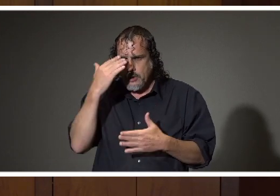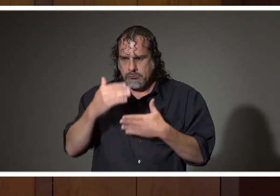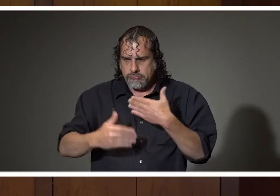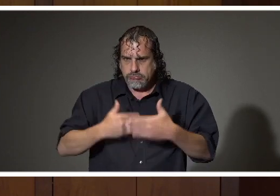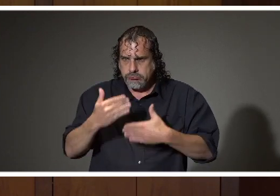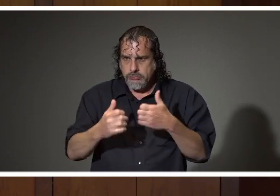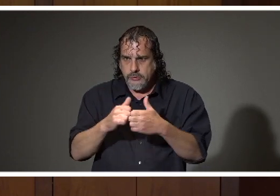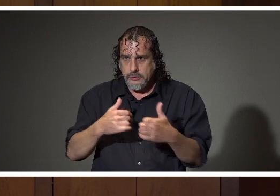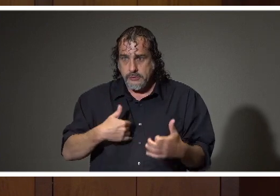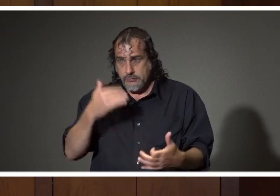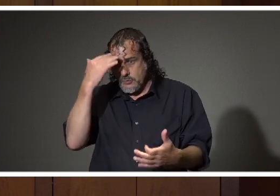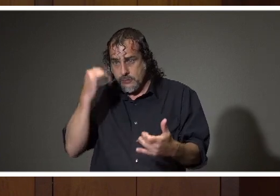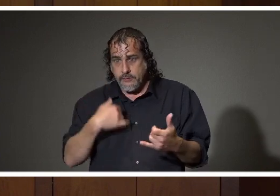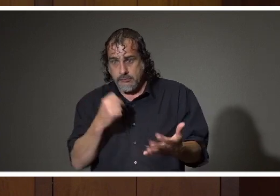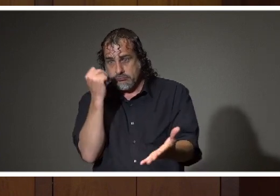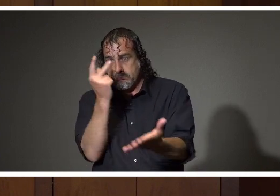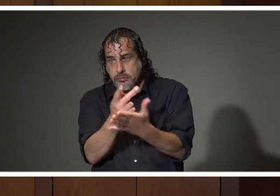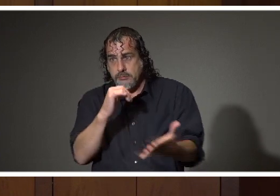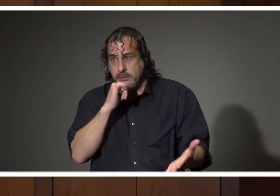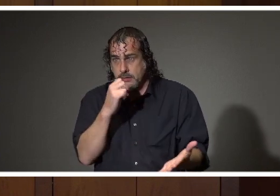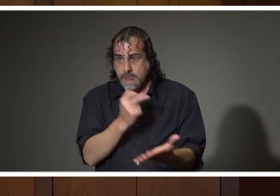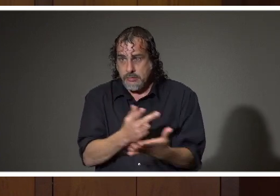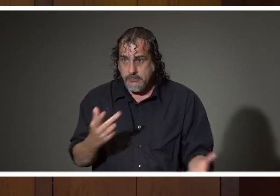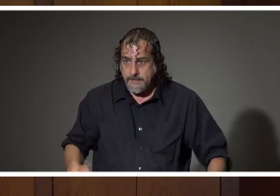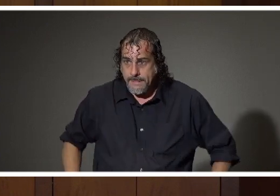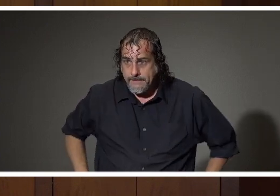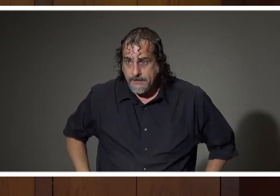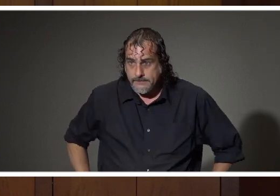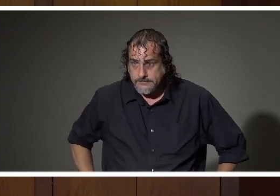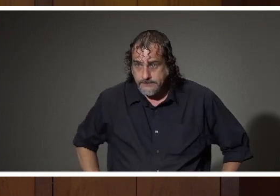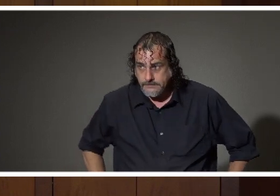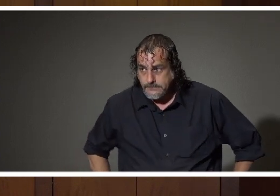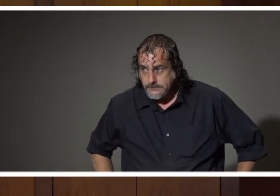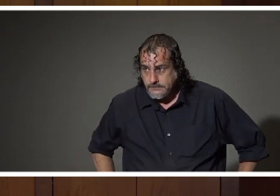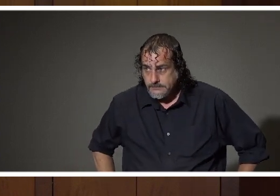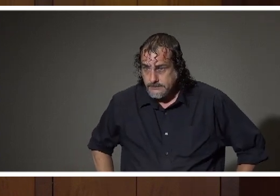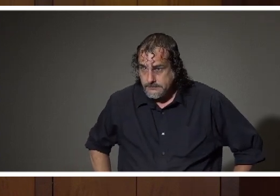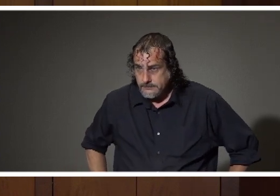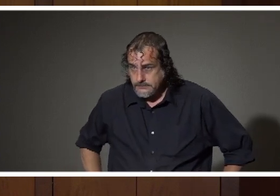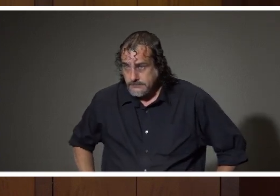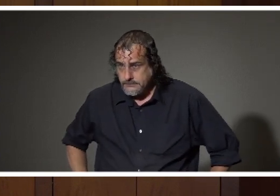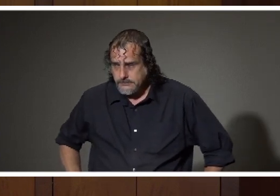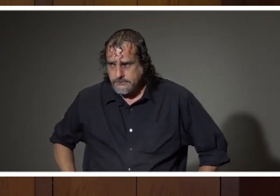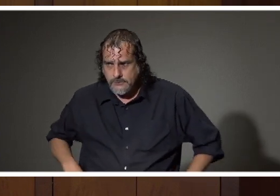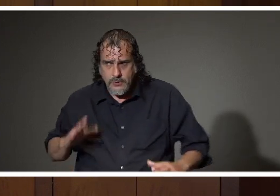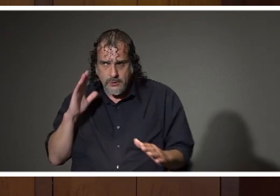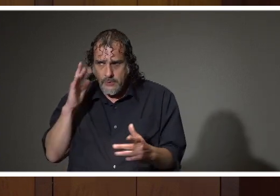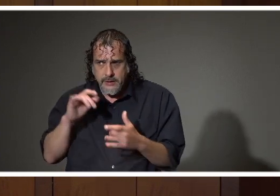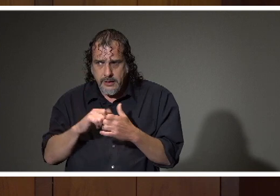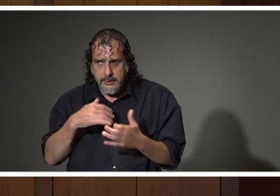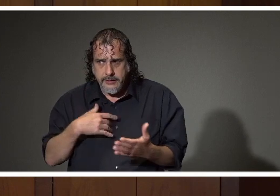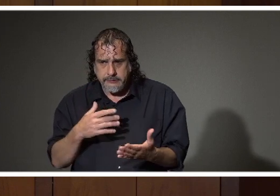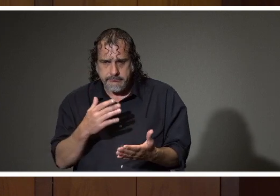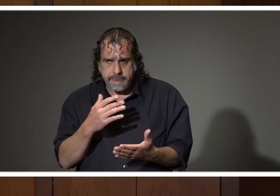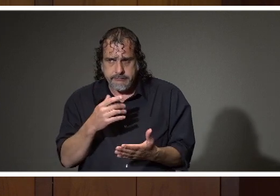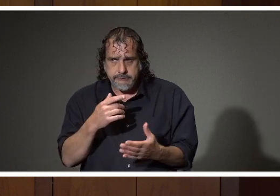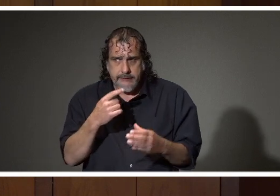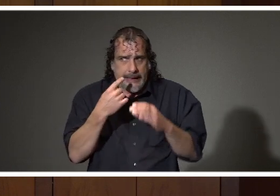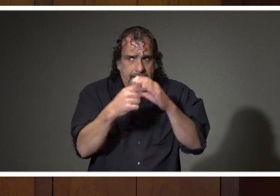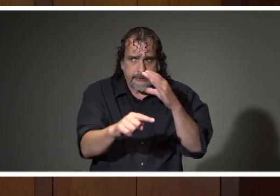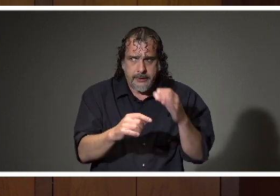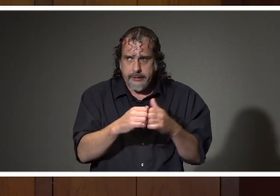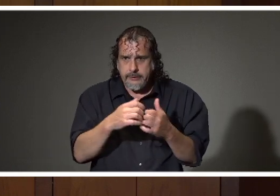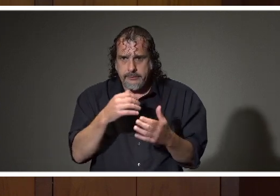know whether or not we qualify for the pandemic unemployment response? Will they get some type of communication that will let